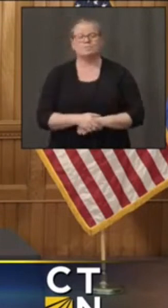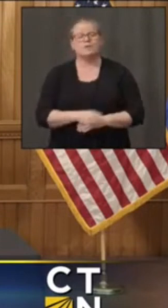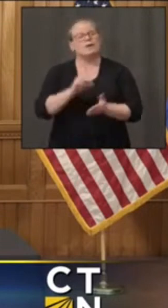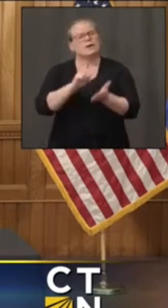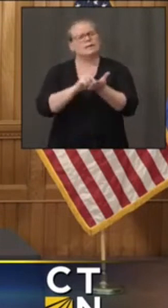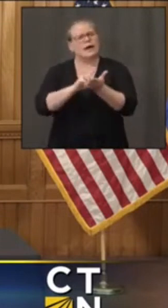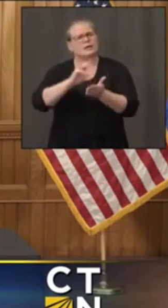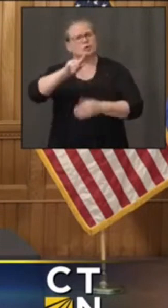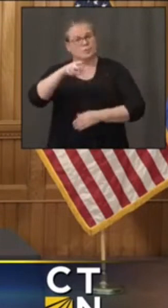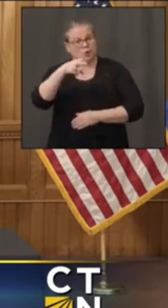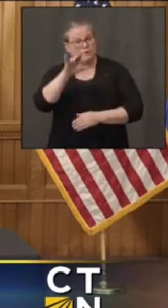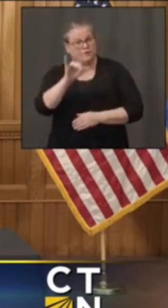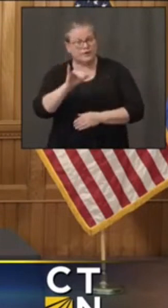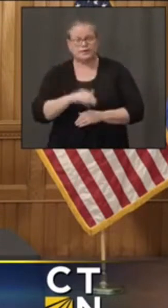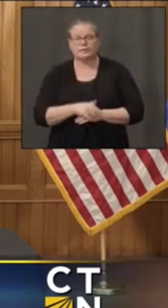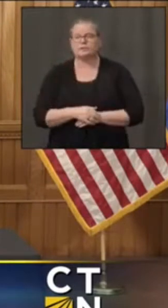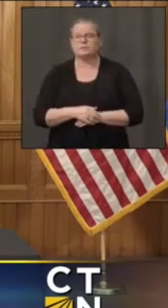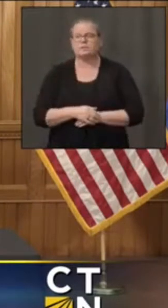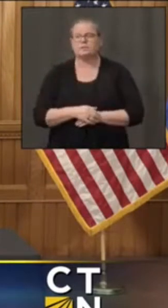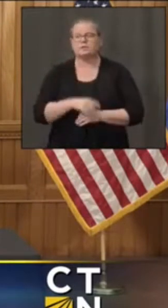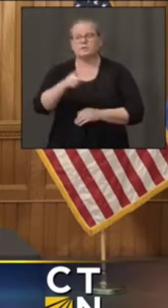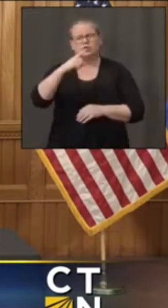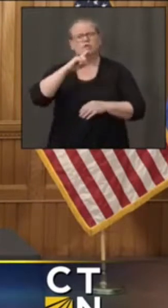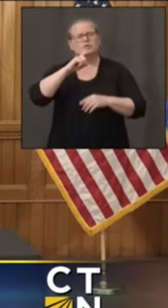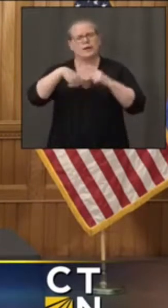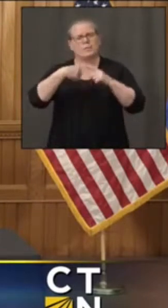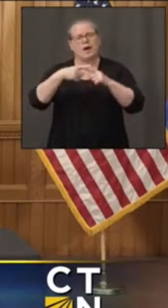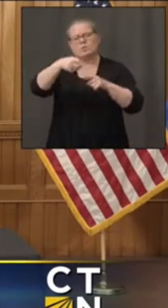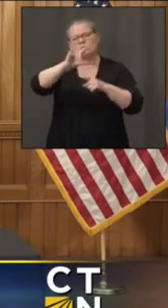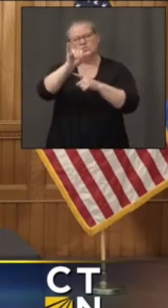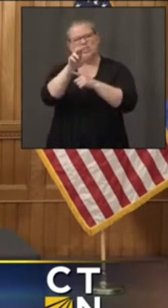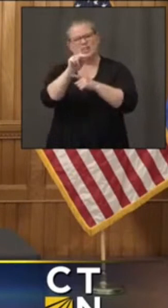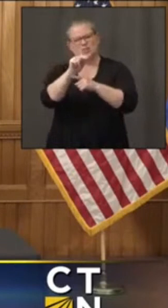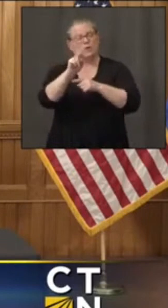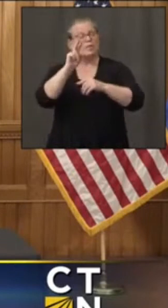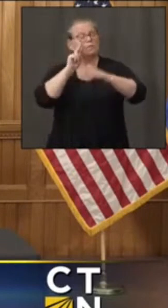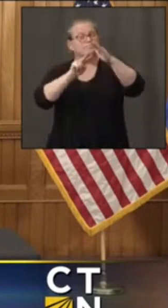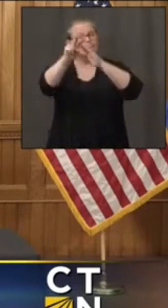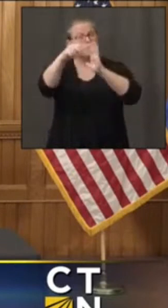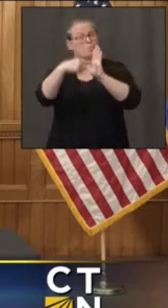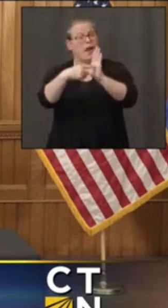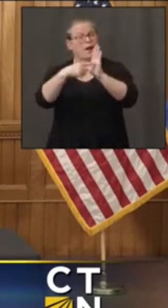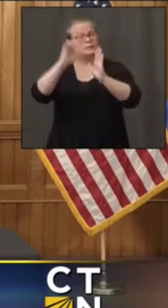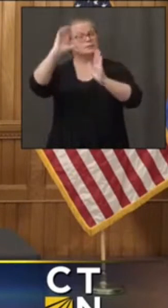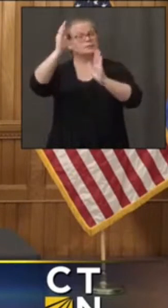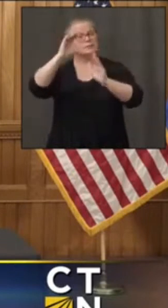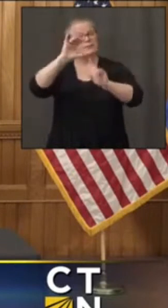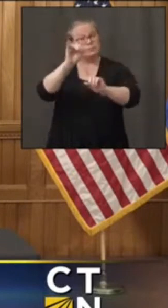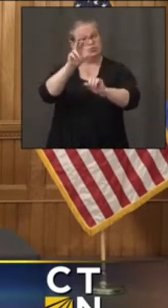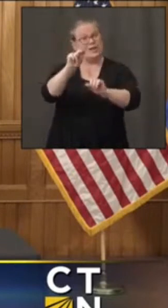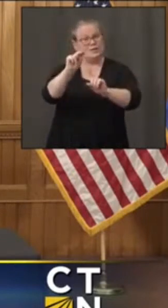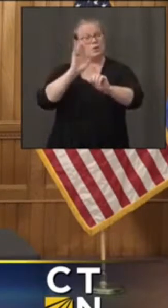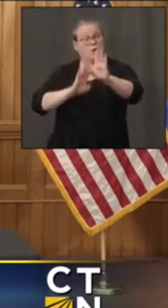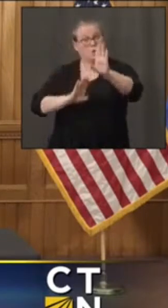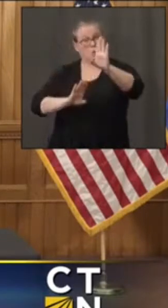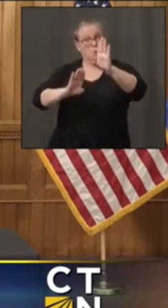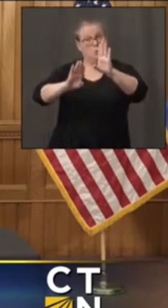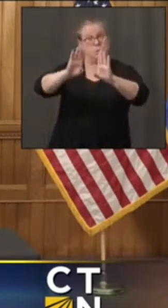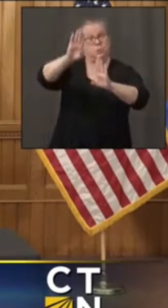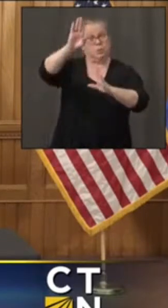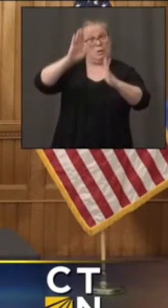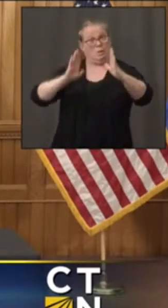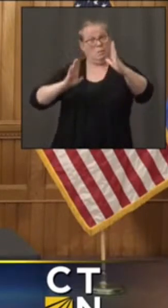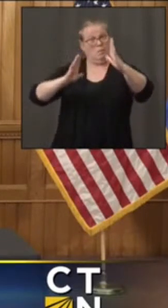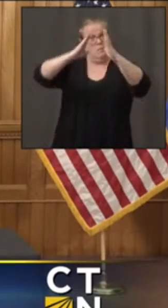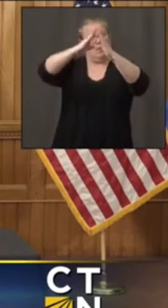mentioned that in mid-January we could see the models show that we could see a peak. What kind of numbers are we talking about, and how